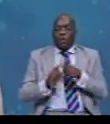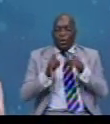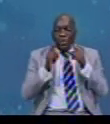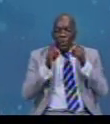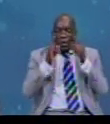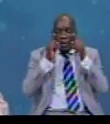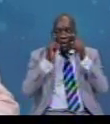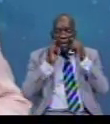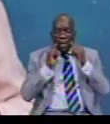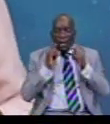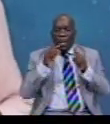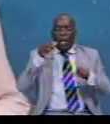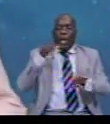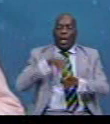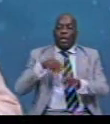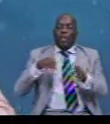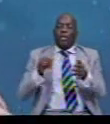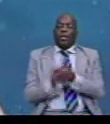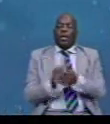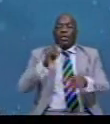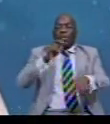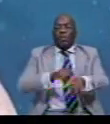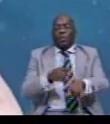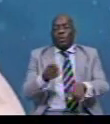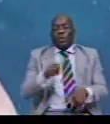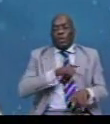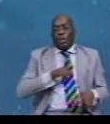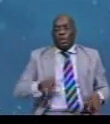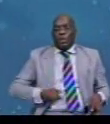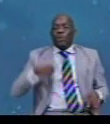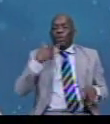that instant, said, don't worry.